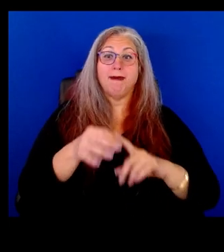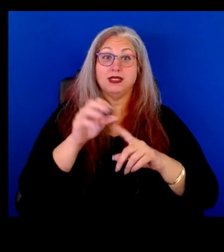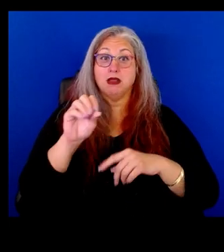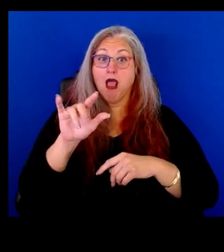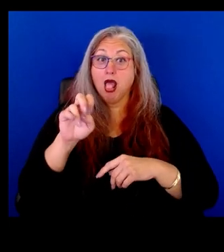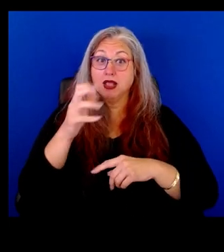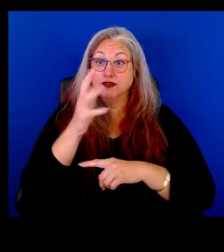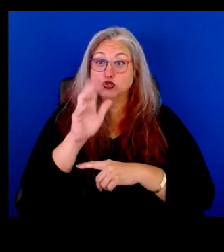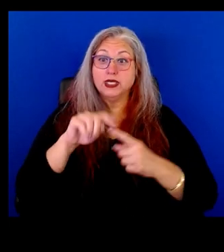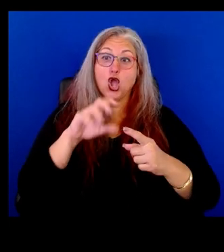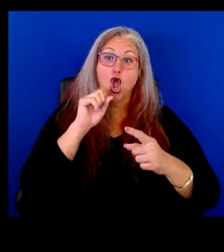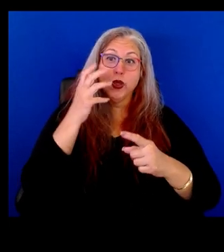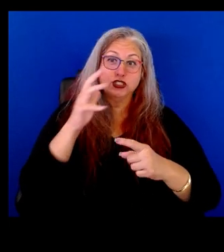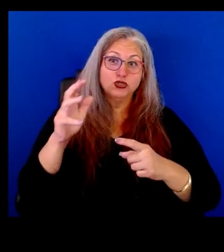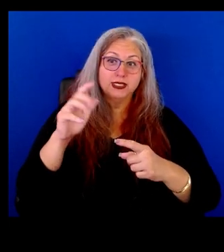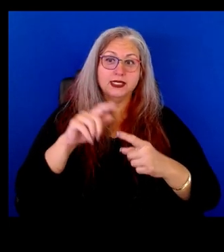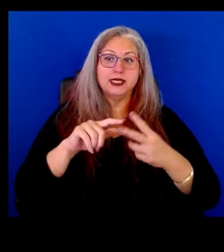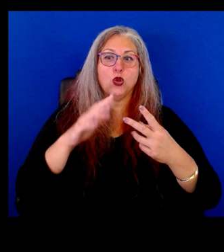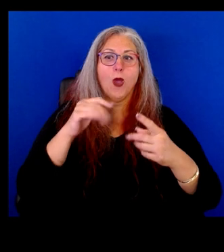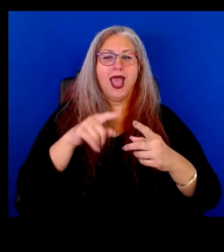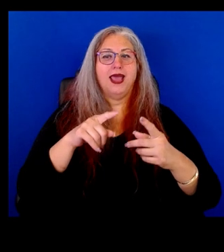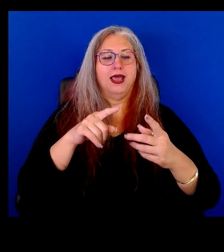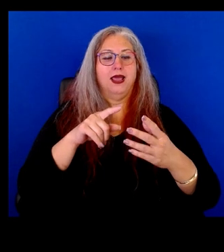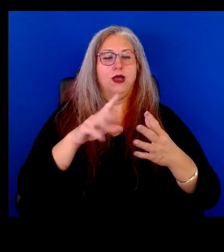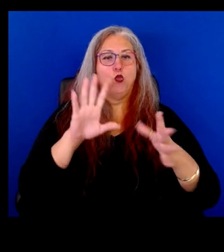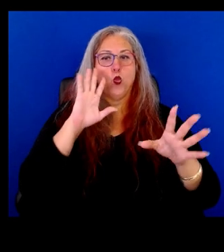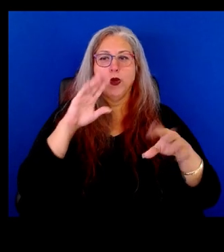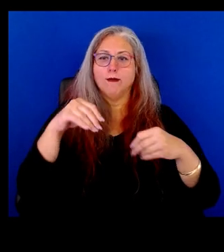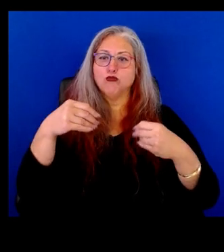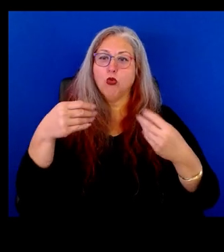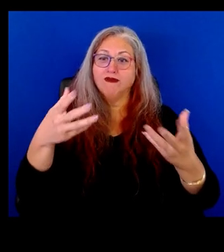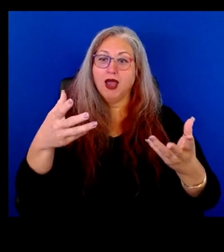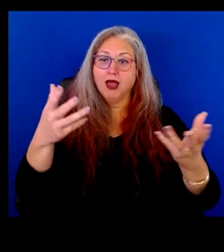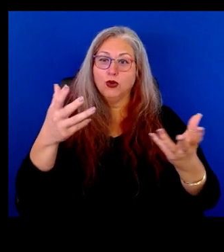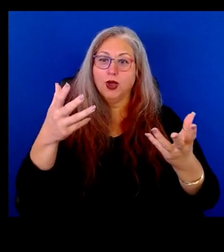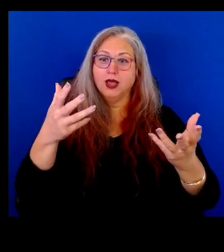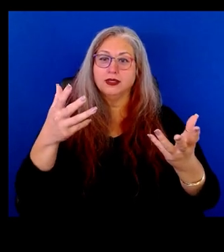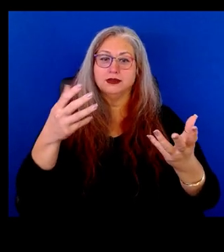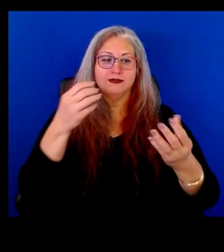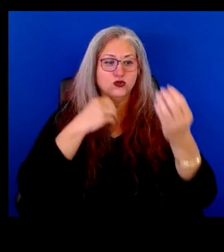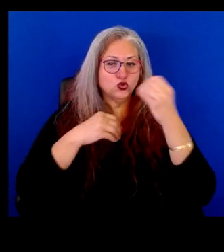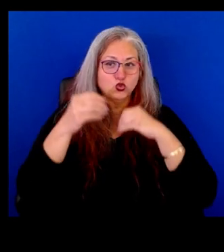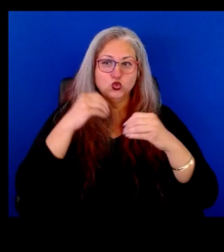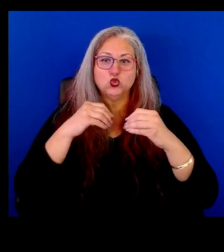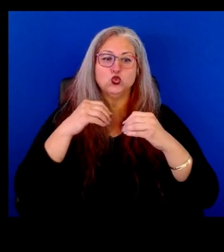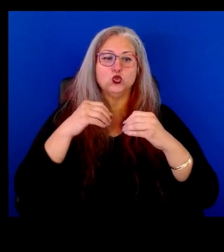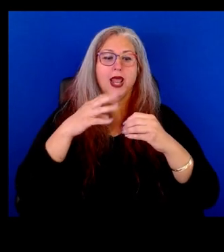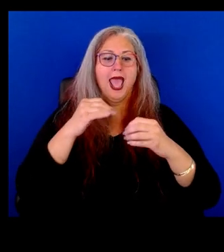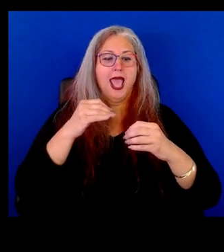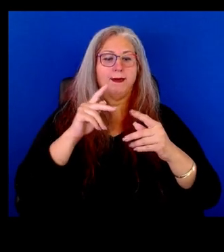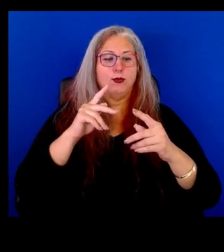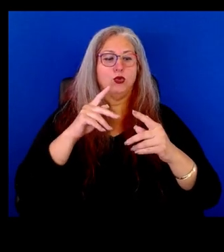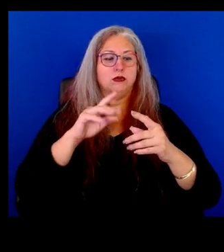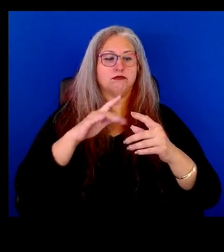especially olive trees, orange trees, because those give, they provide sustainability and